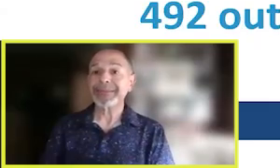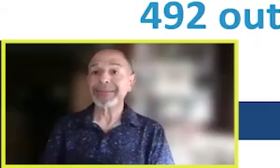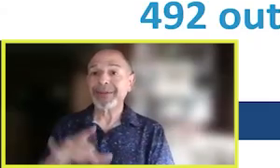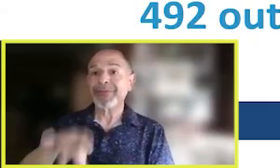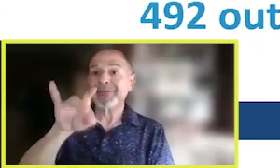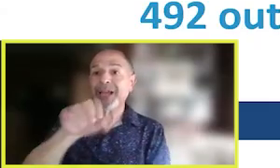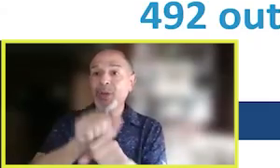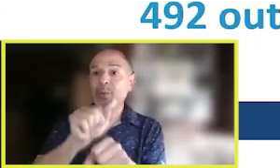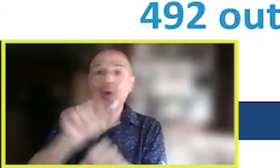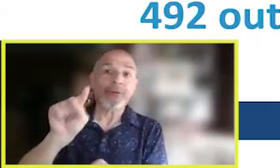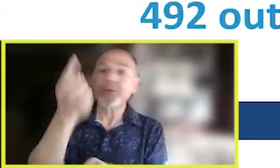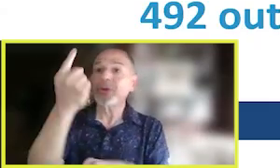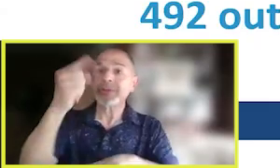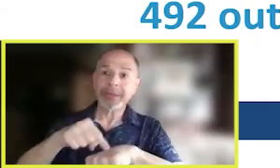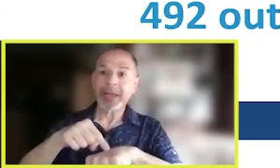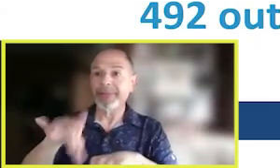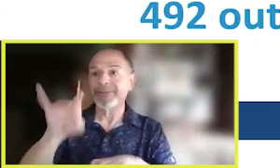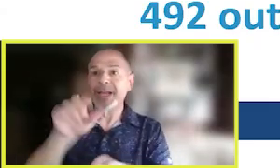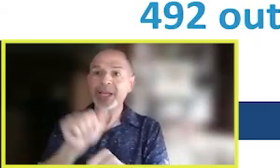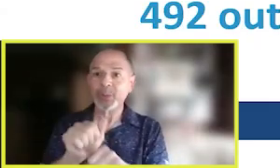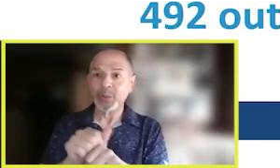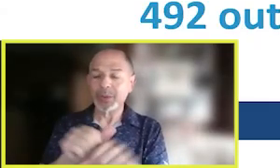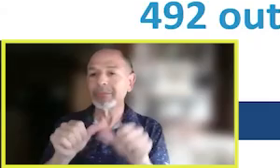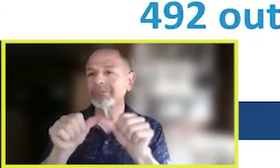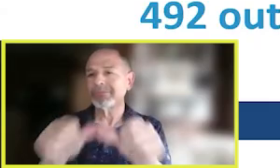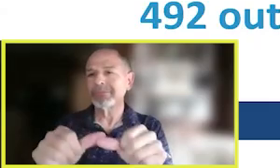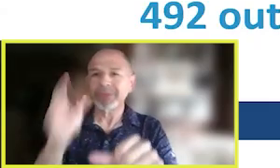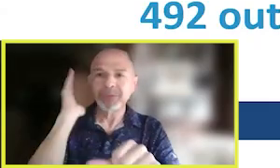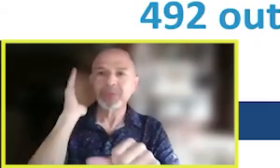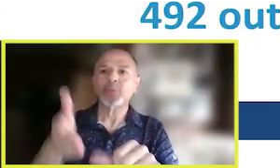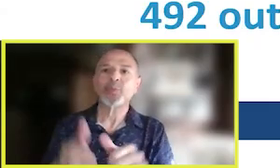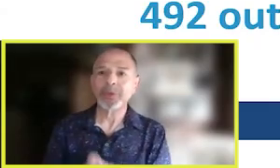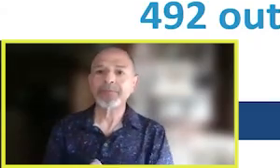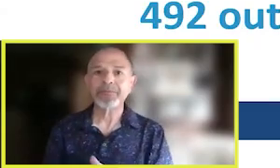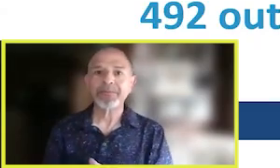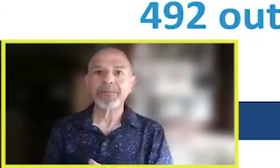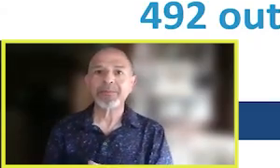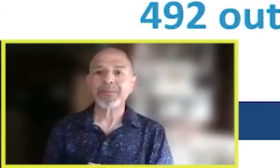first time. And we only want to continue to build off of that.